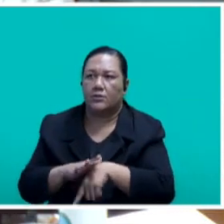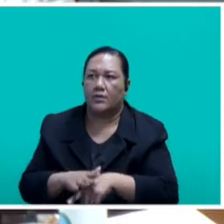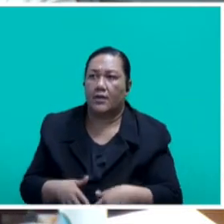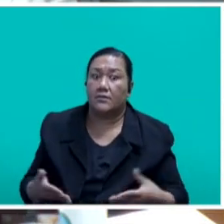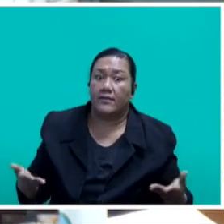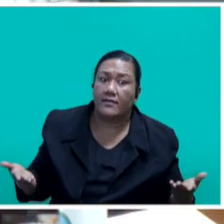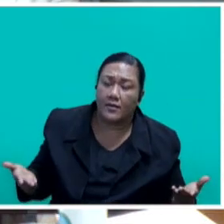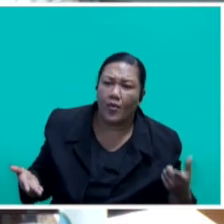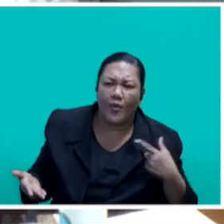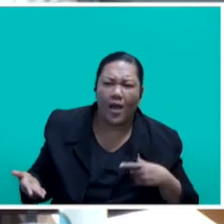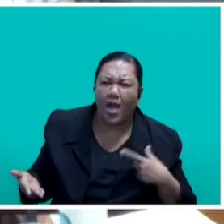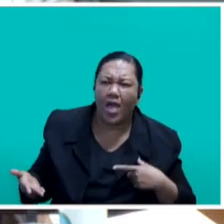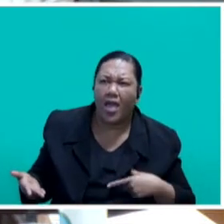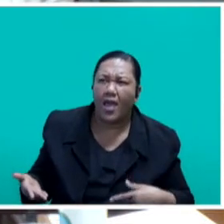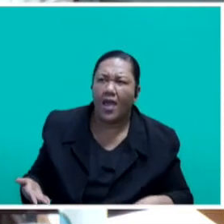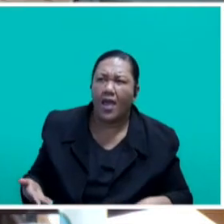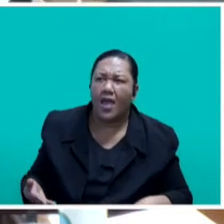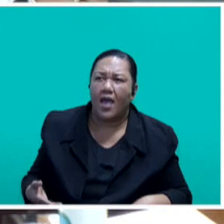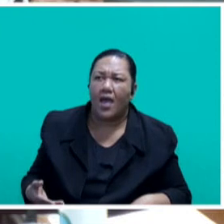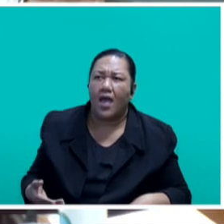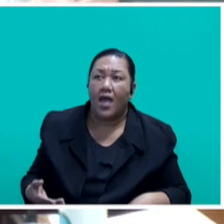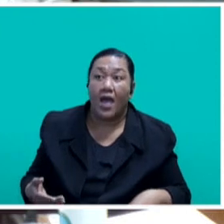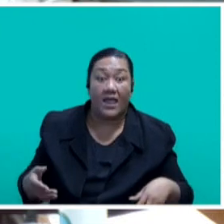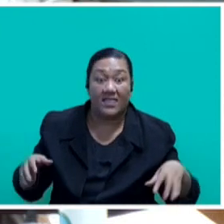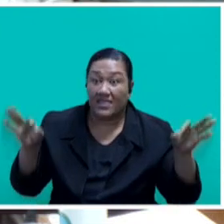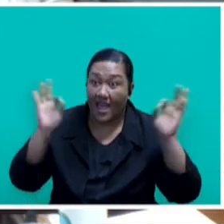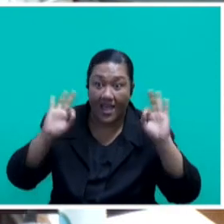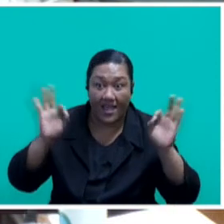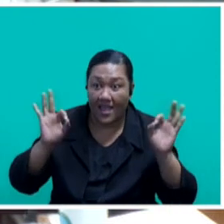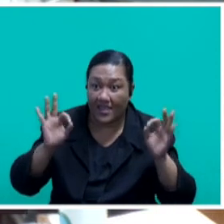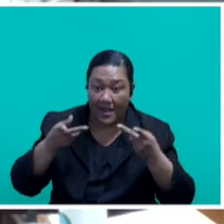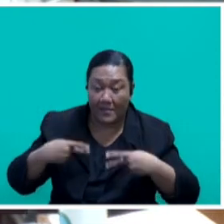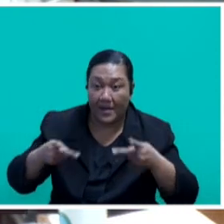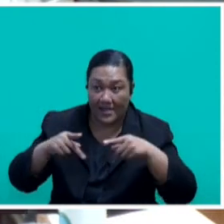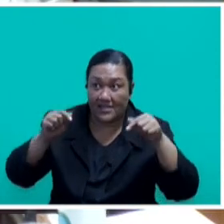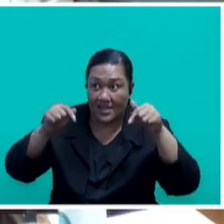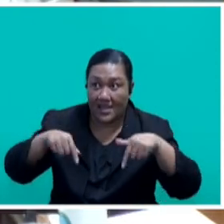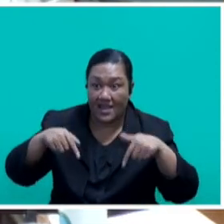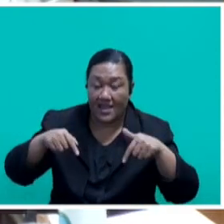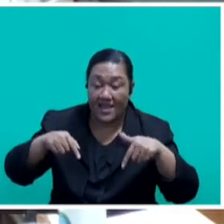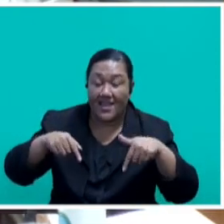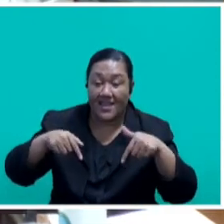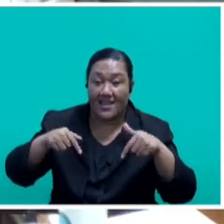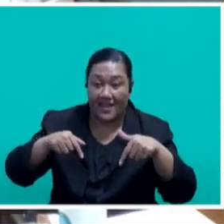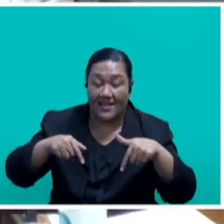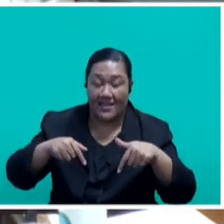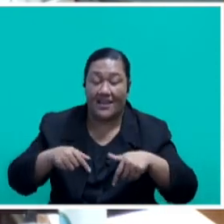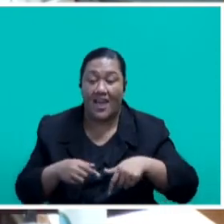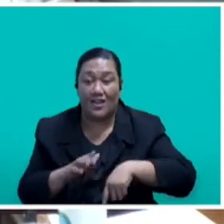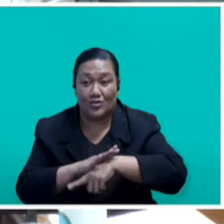Sadaba, sa senganaba ni sabasaba Suva, sa otina boom detergent,